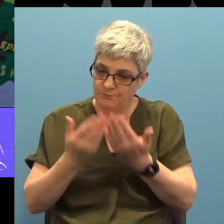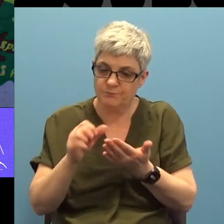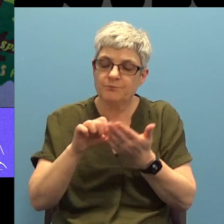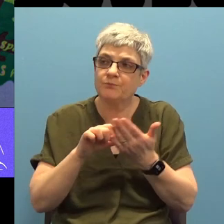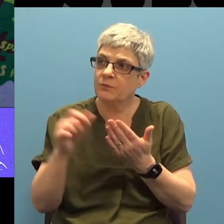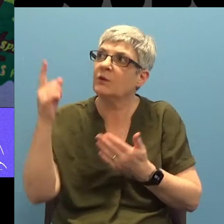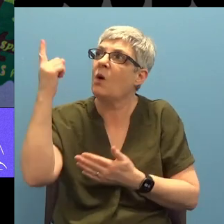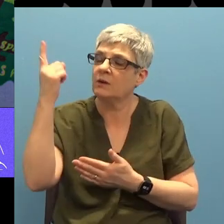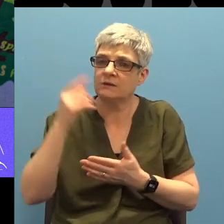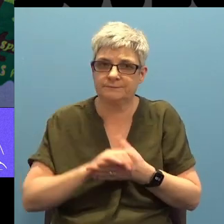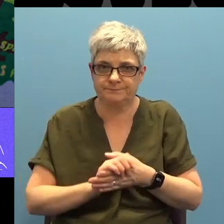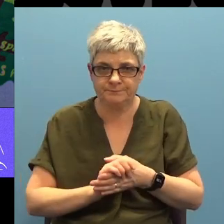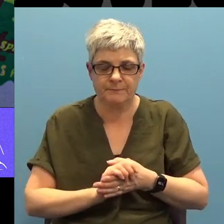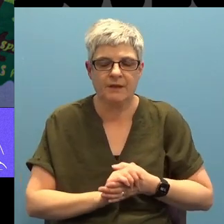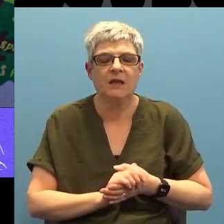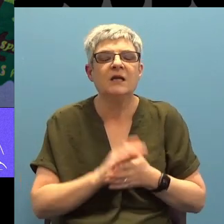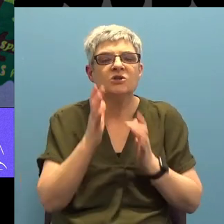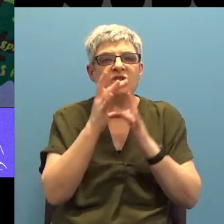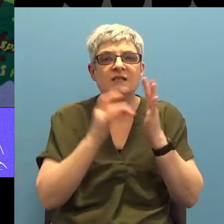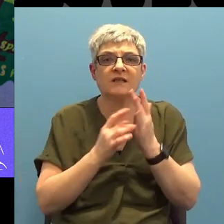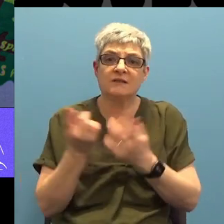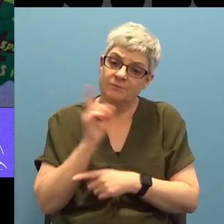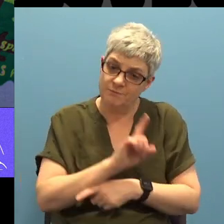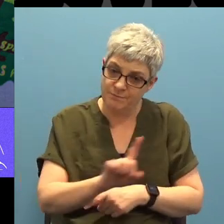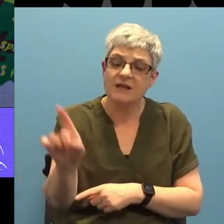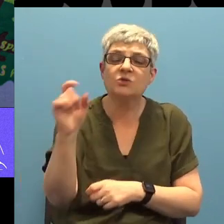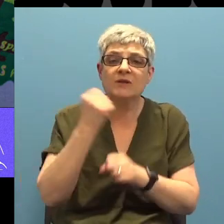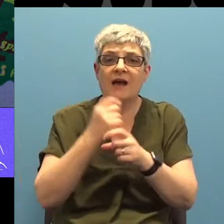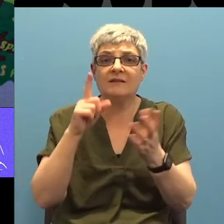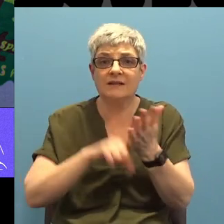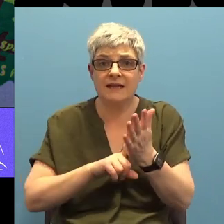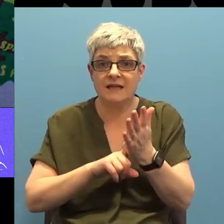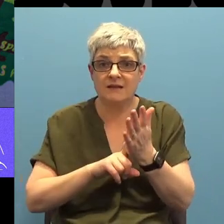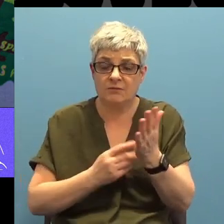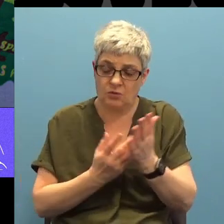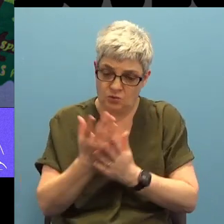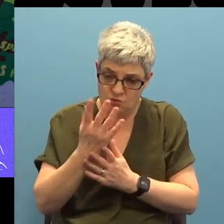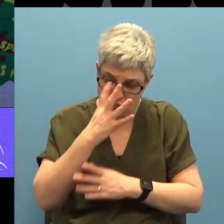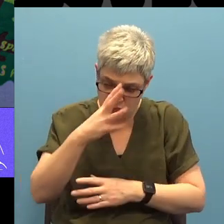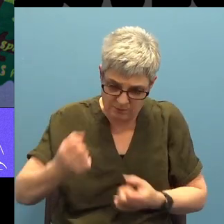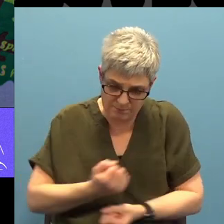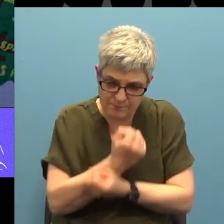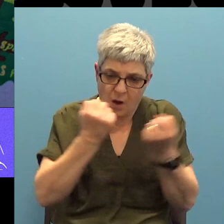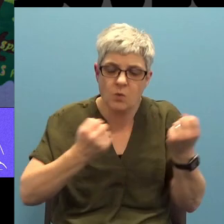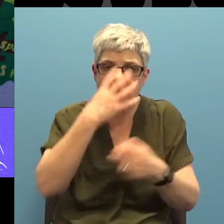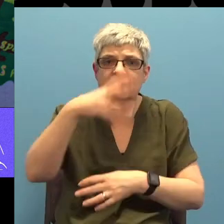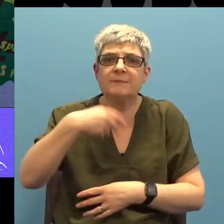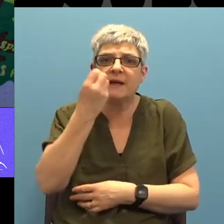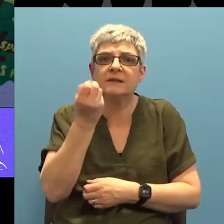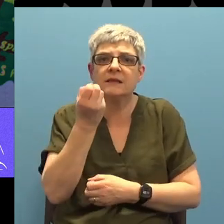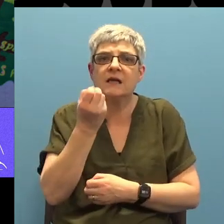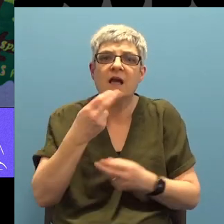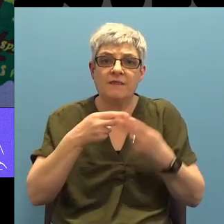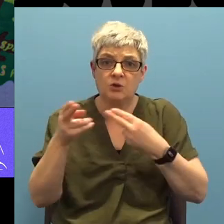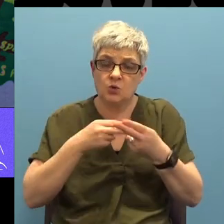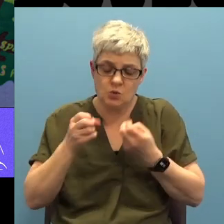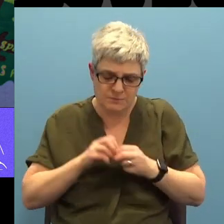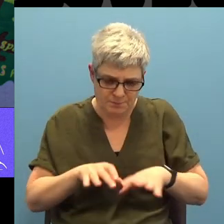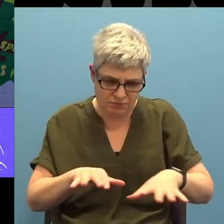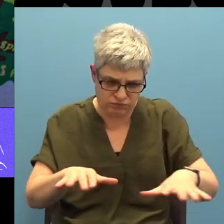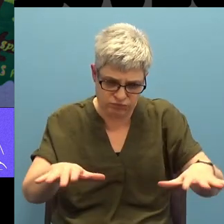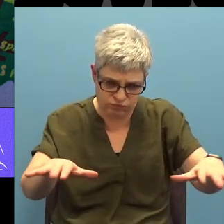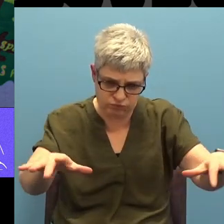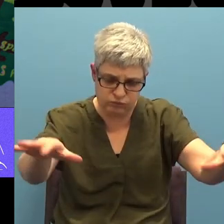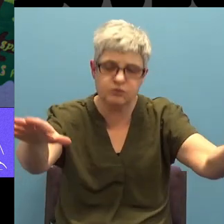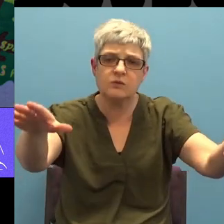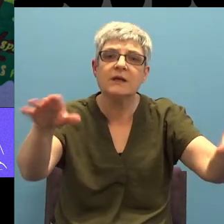Jesus returned to Galilee in the power of the Spirit, and news about him spread through the whole countryside.